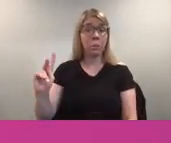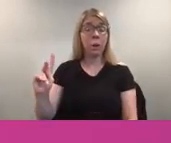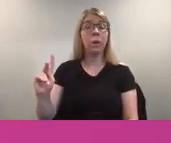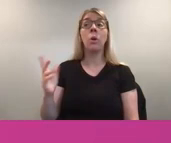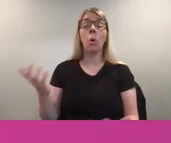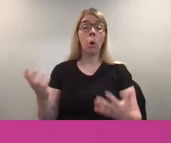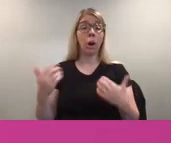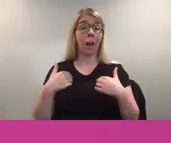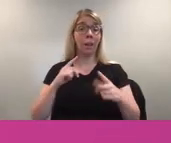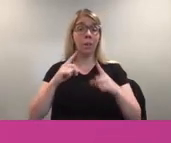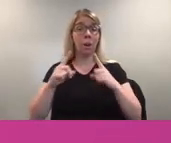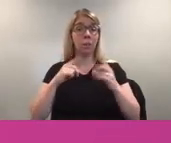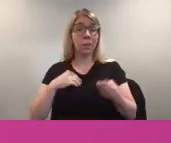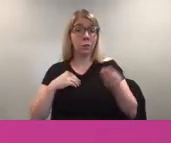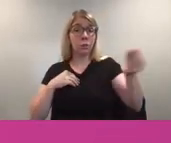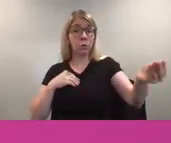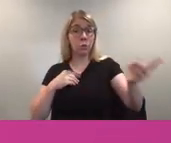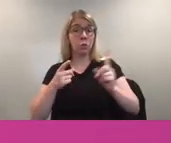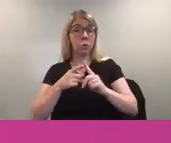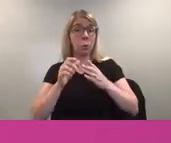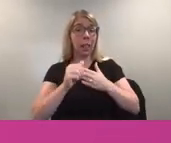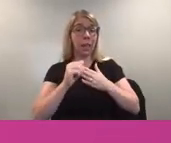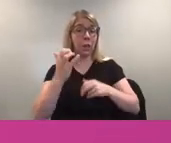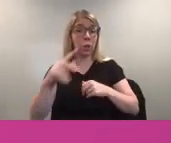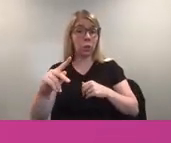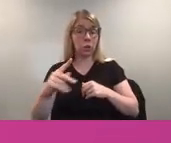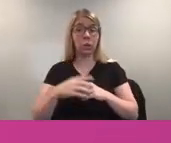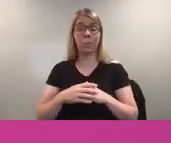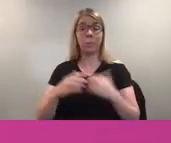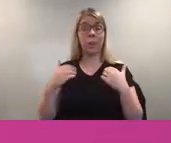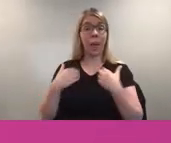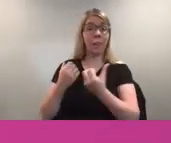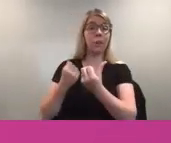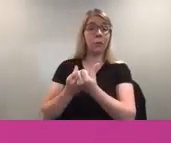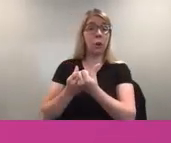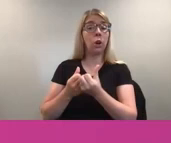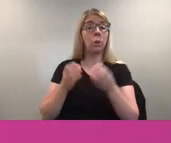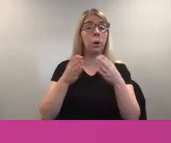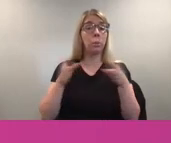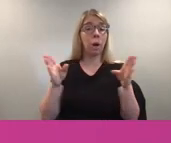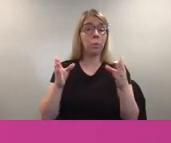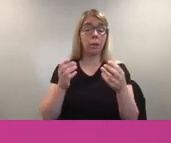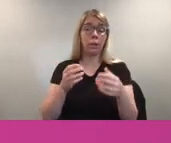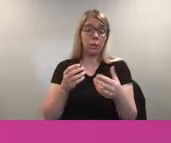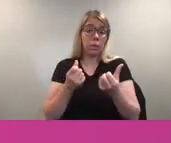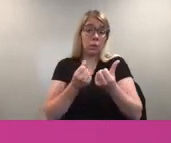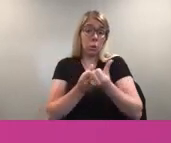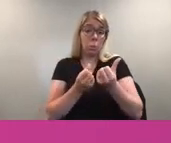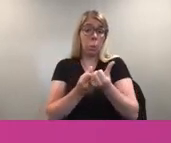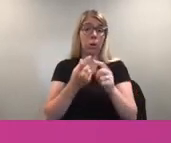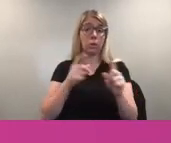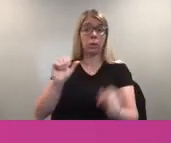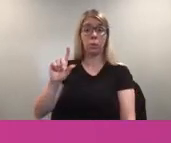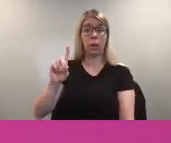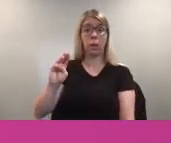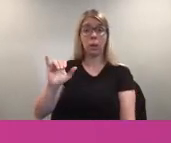conversation ourselves, or at least ensure that you affirm public support from administration, use a familiar liaison, offer awards